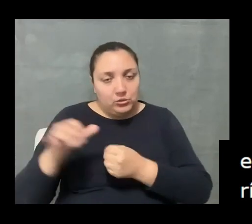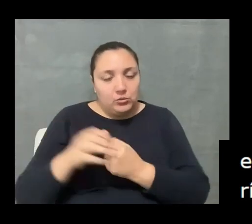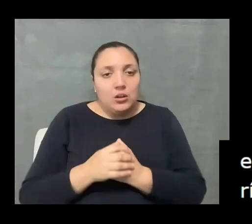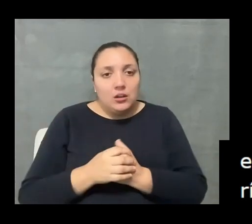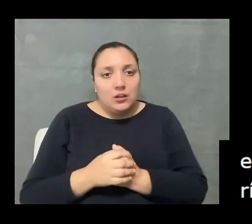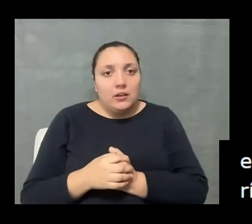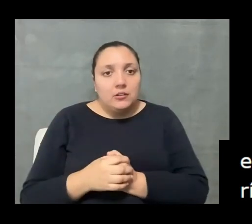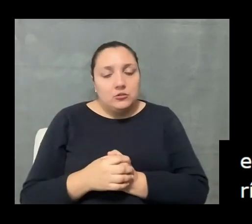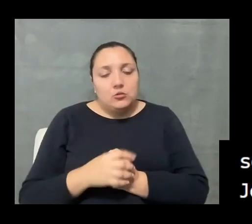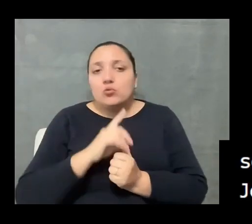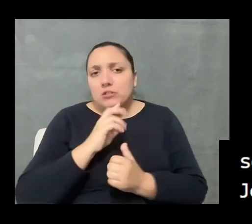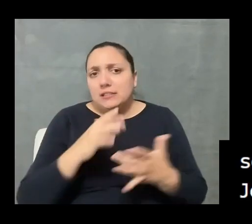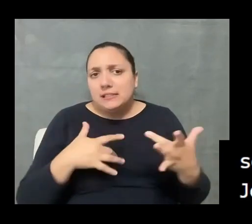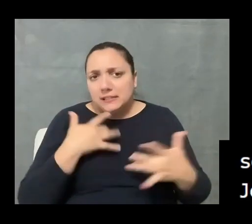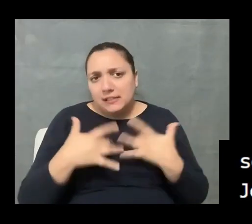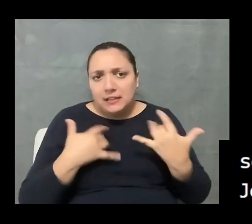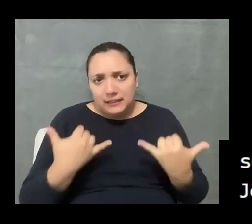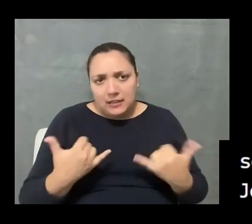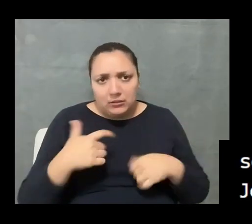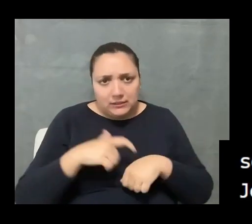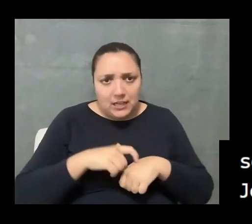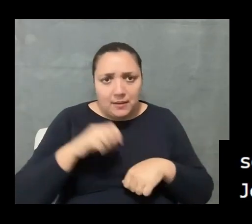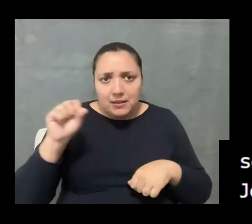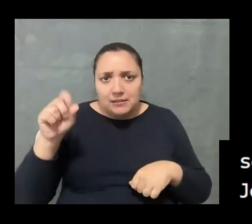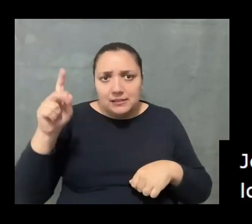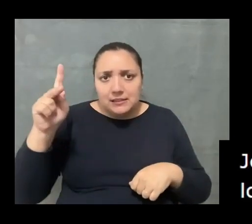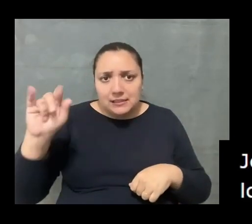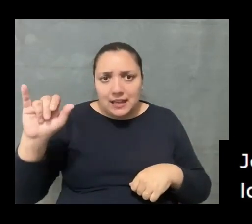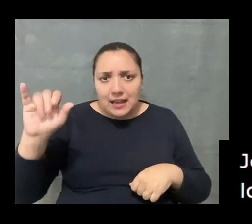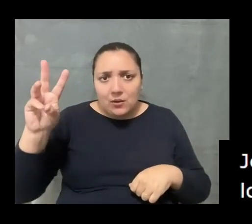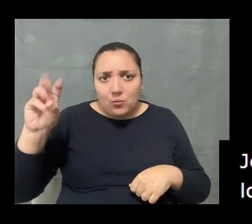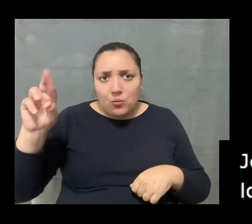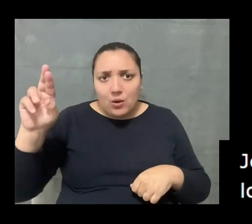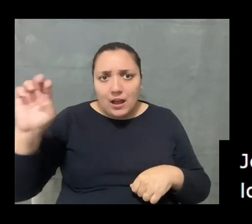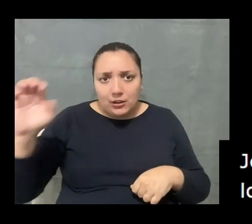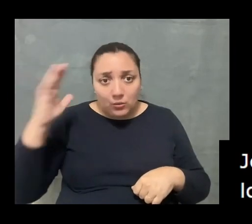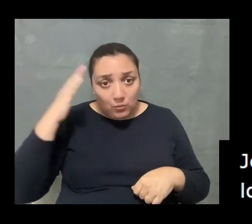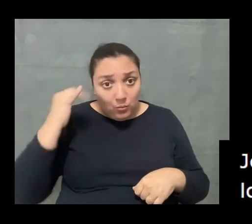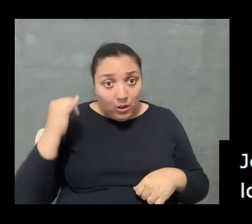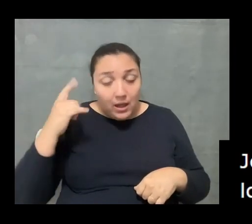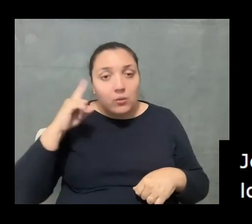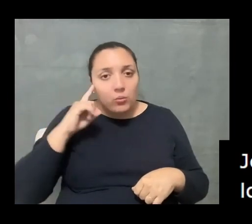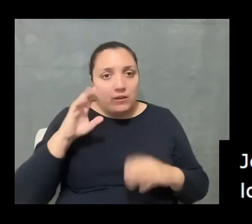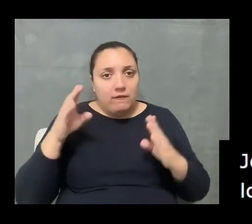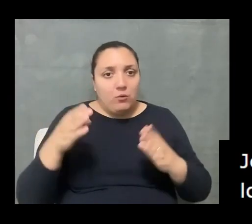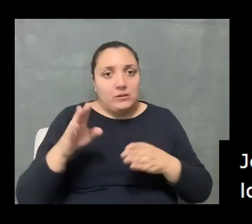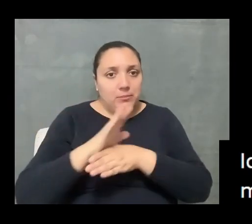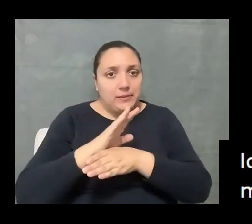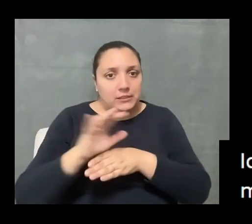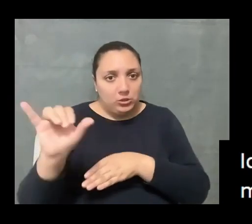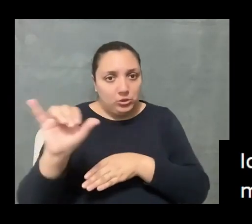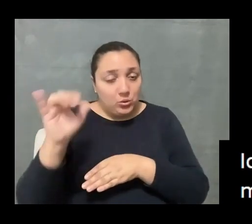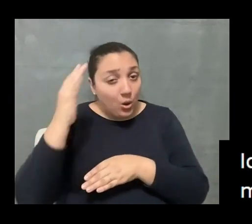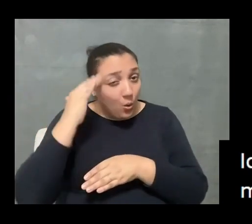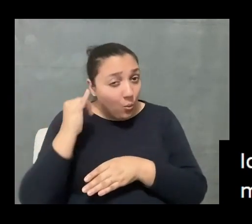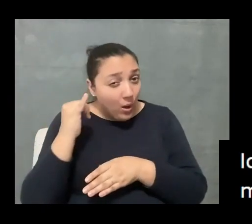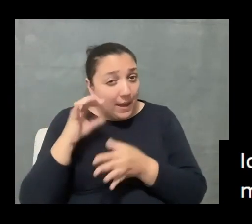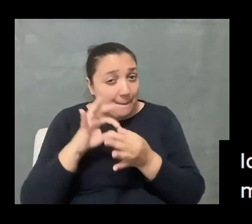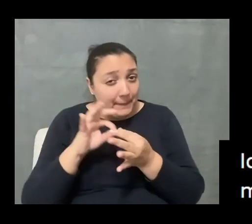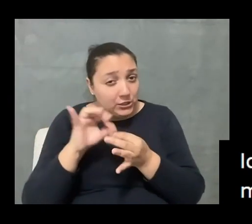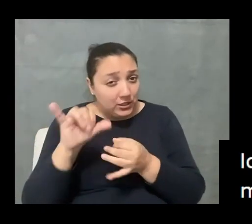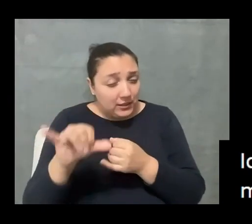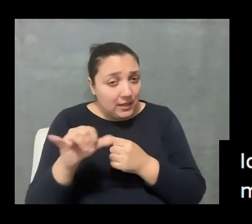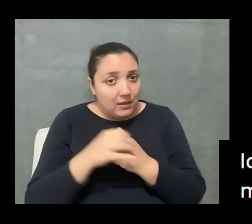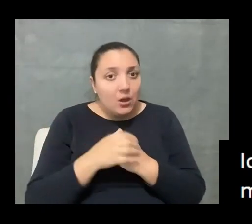an exciting time. Skywire is a name because we also do business. And the reason I mention that is because